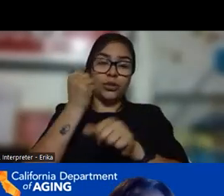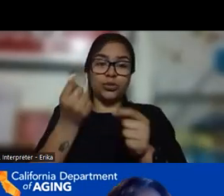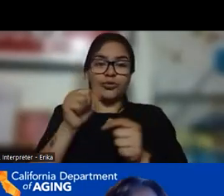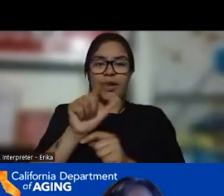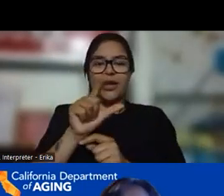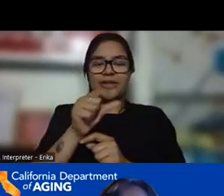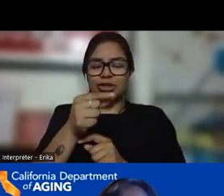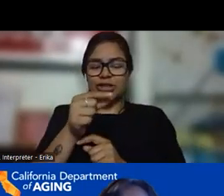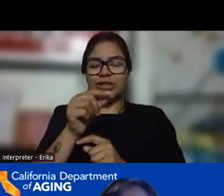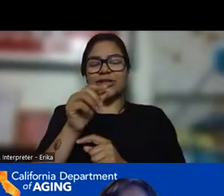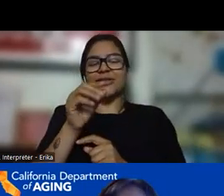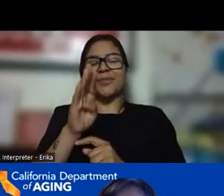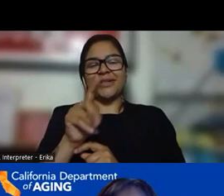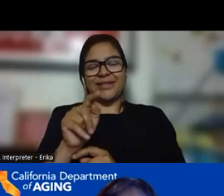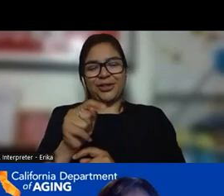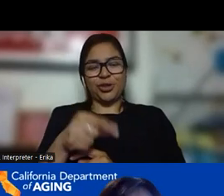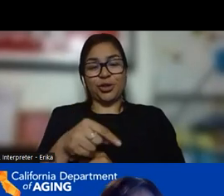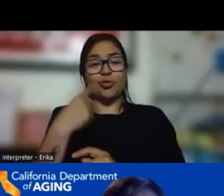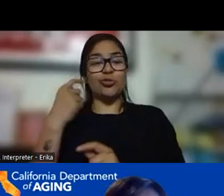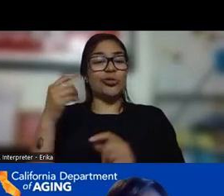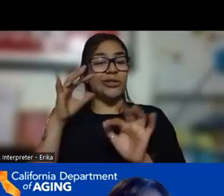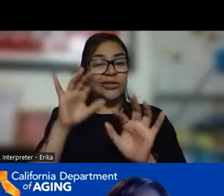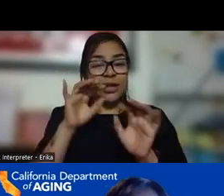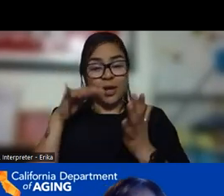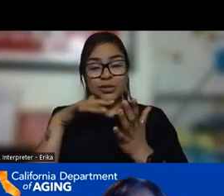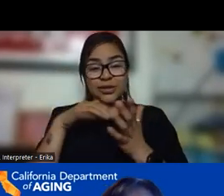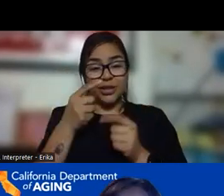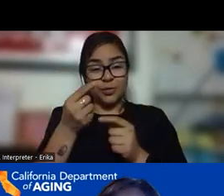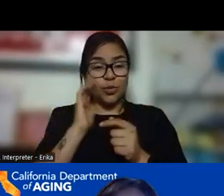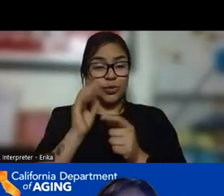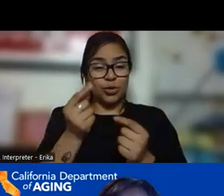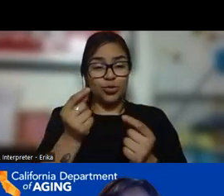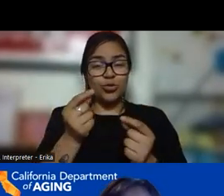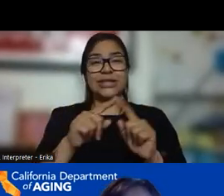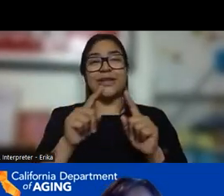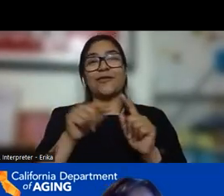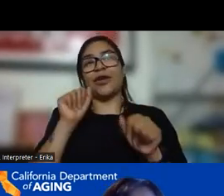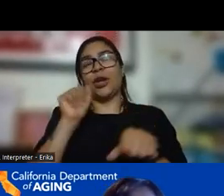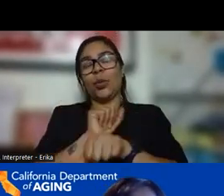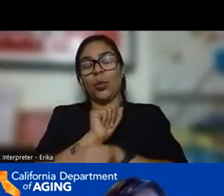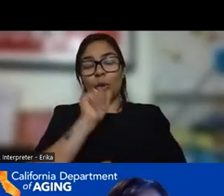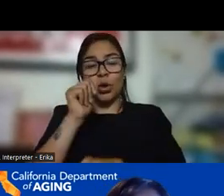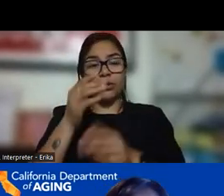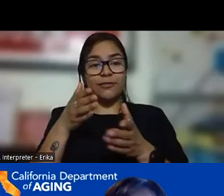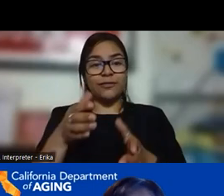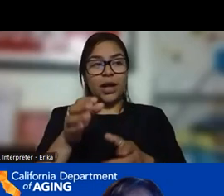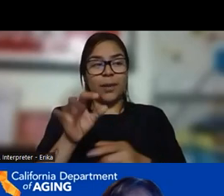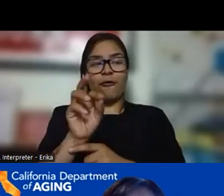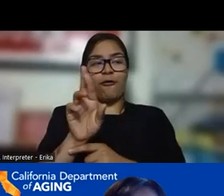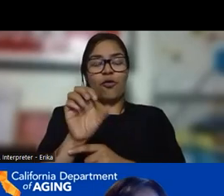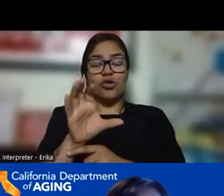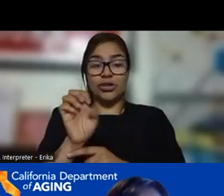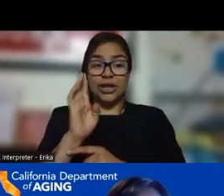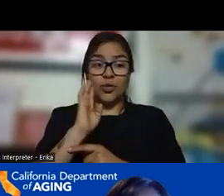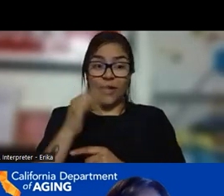LGBTQ study, through our digital equity efforts, through workforce, through our DEI training that